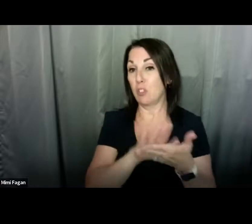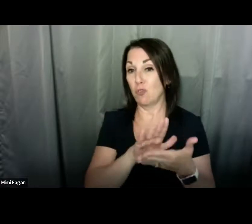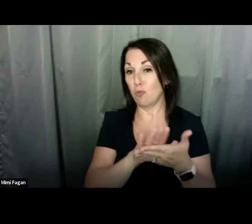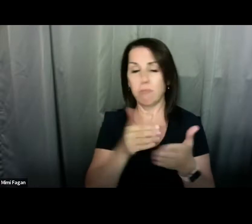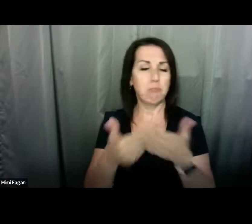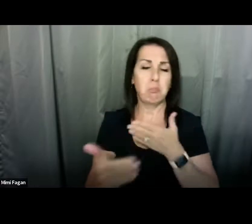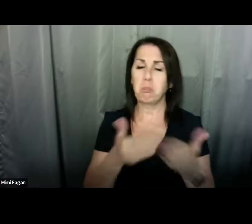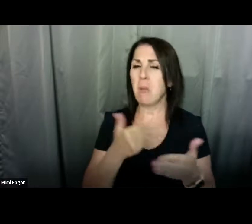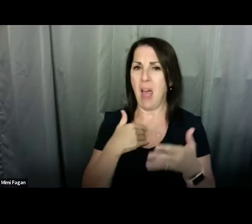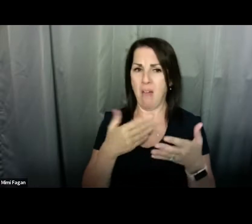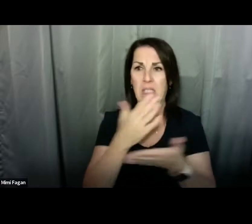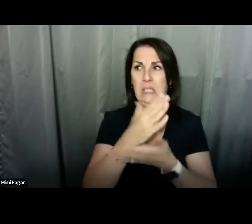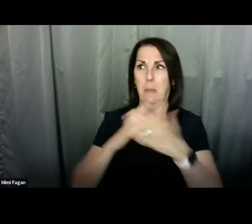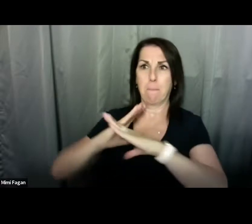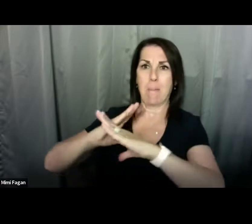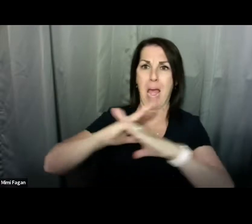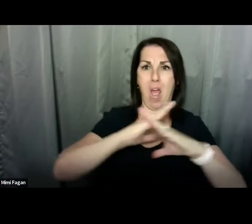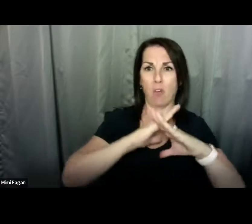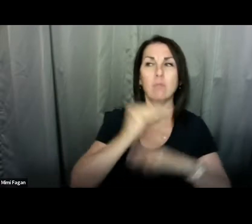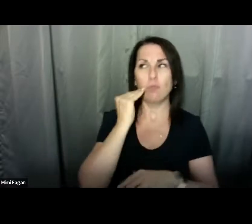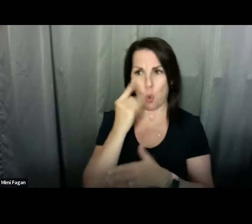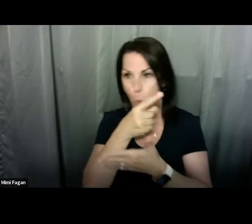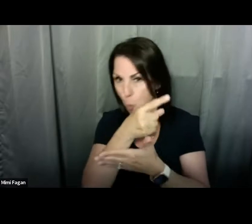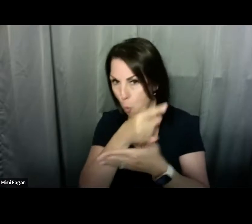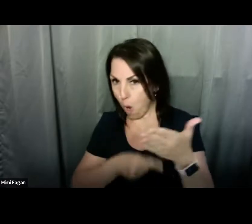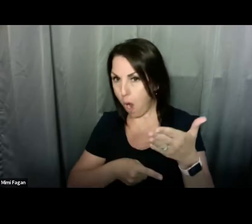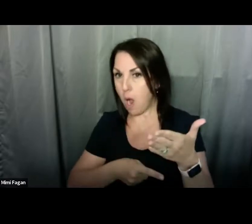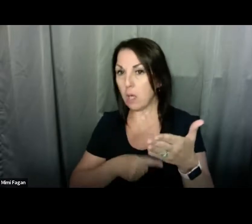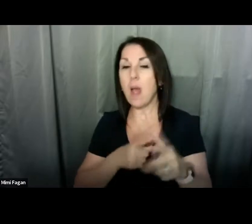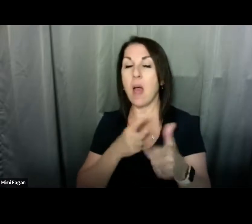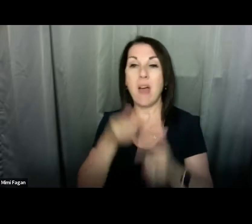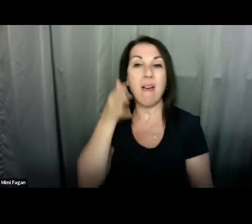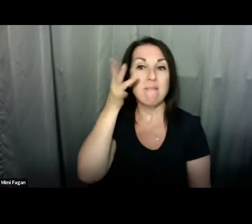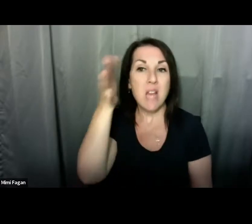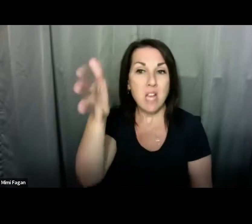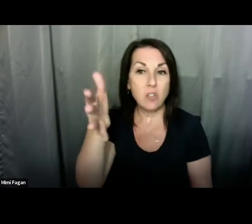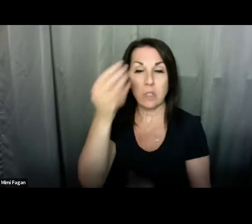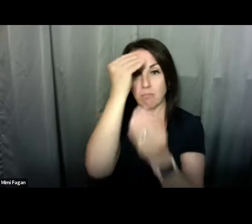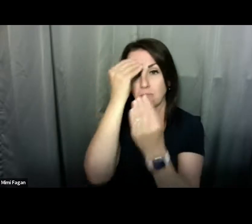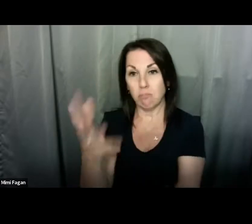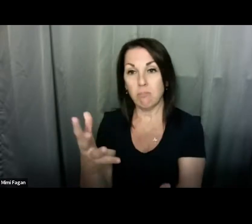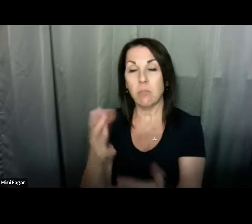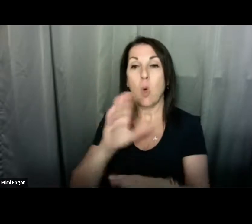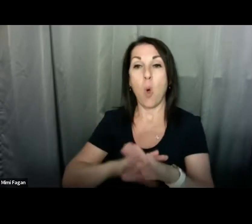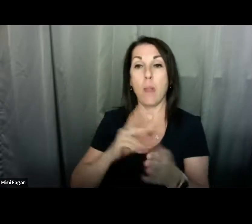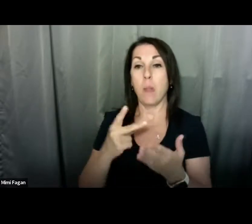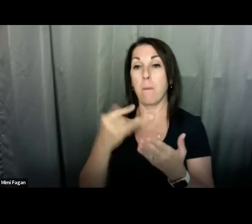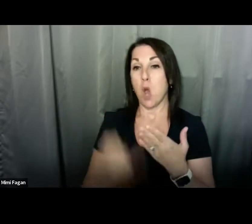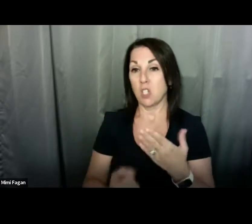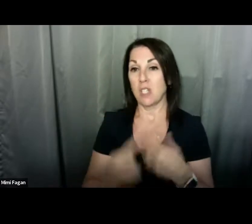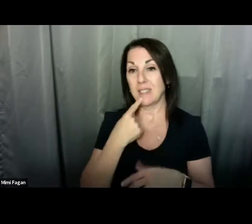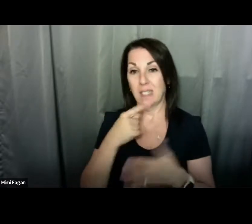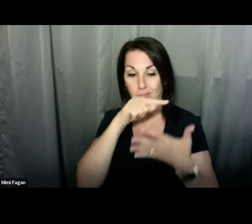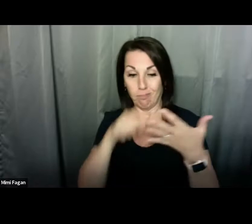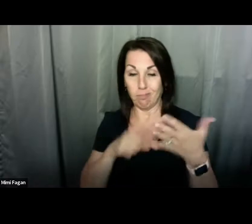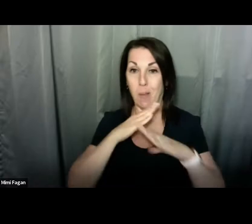they have barriers in their school, we'd like to know what they are, so that eventually when we make a report on our project, we say these are the